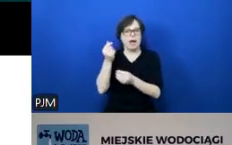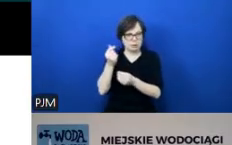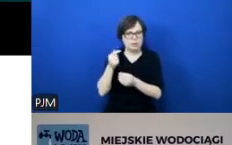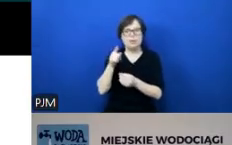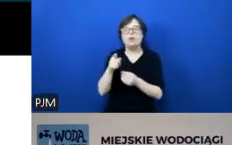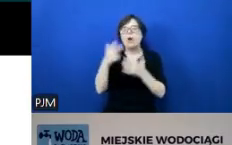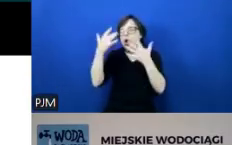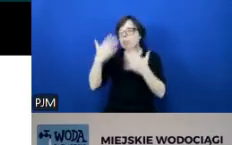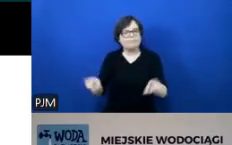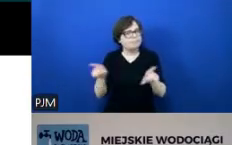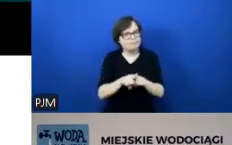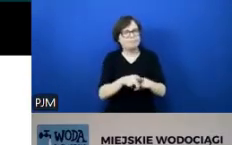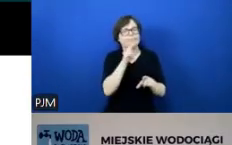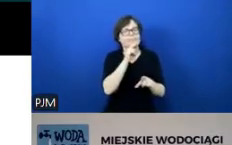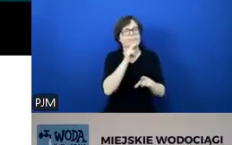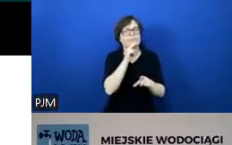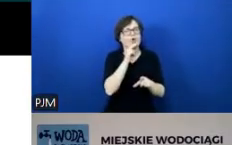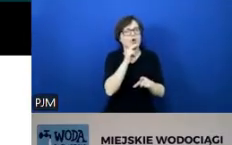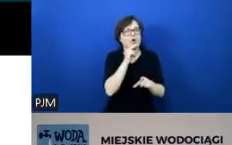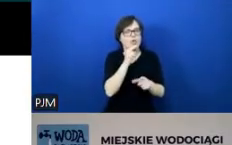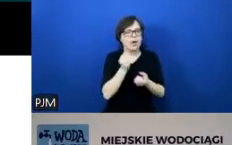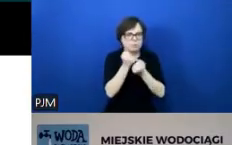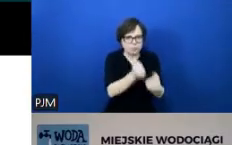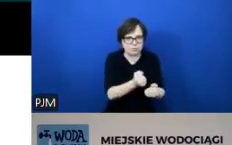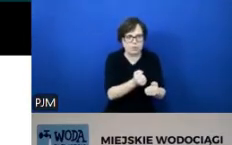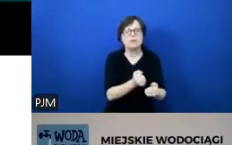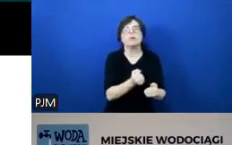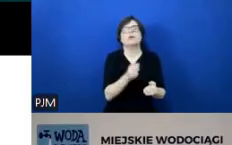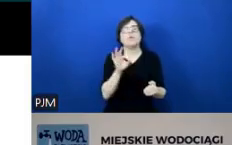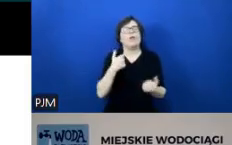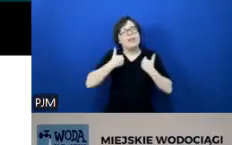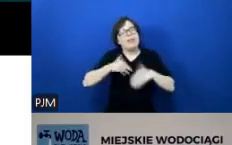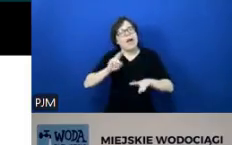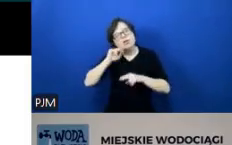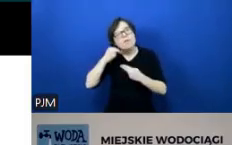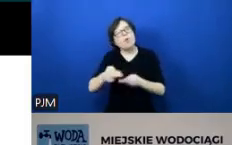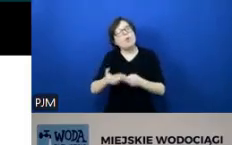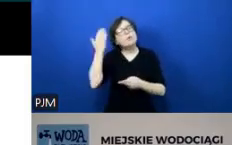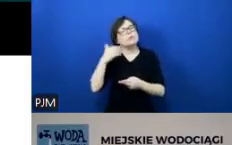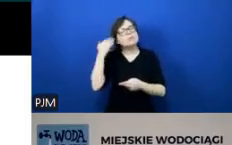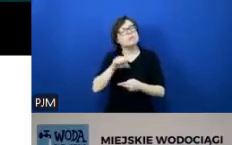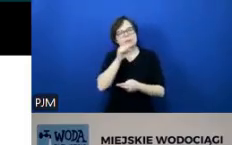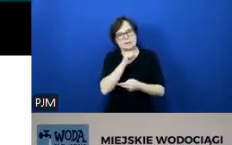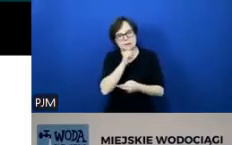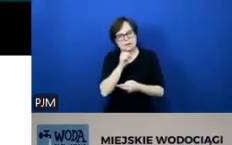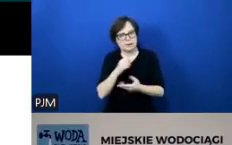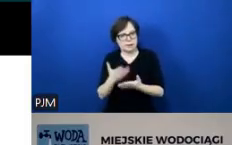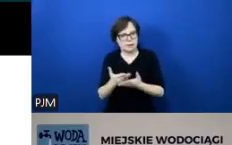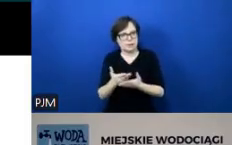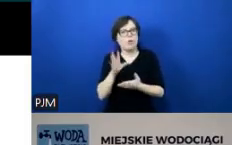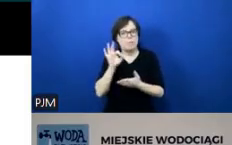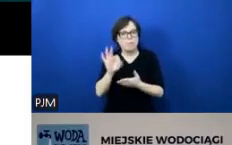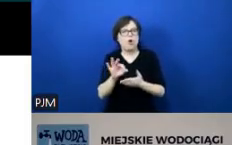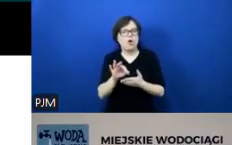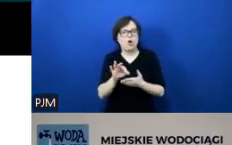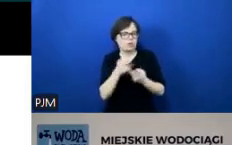council. The calculation method is the same for the water and sewerage system, so that we don't slide back to the previous